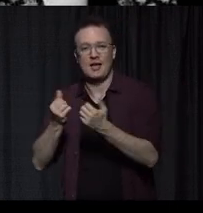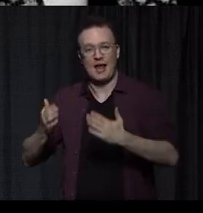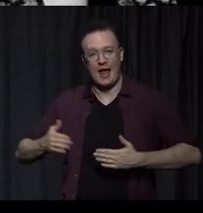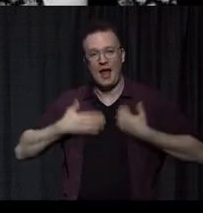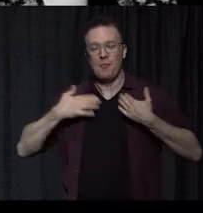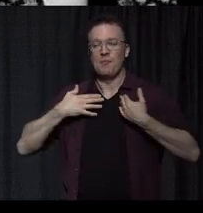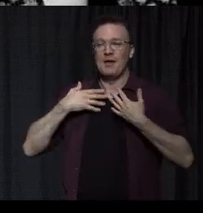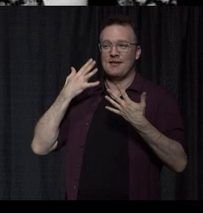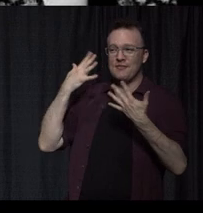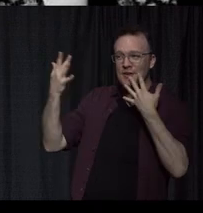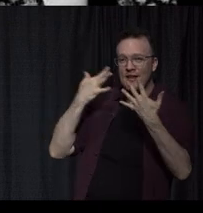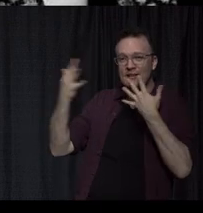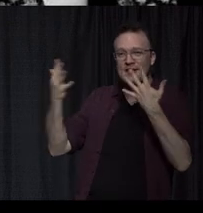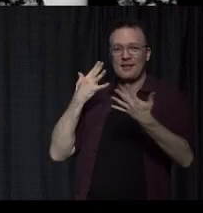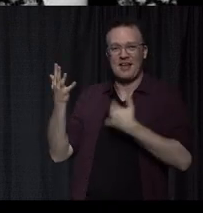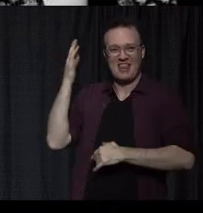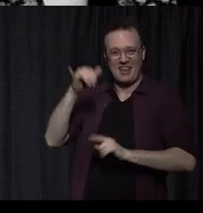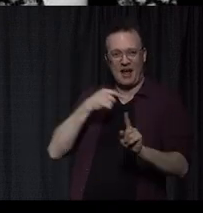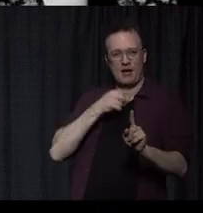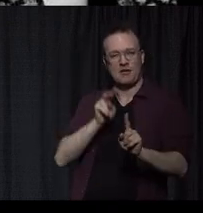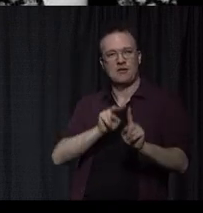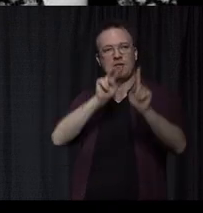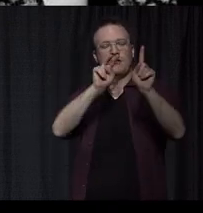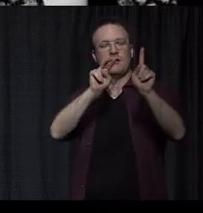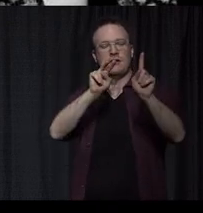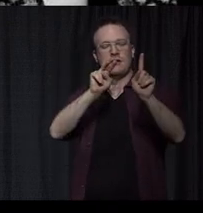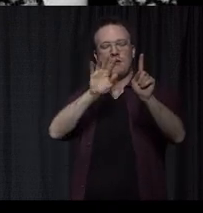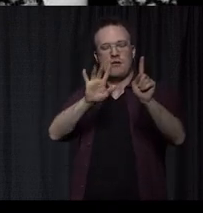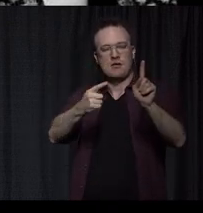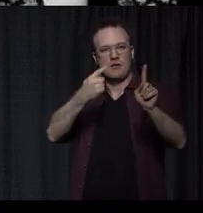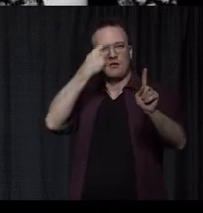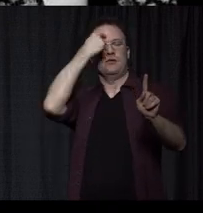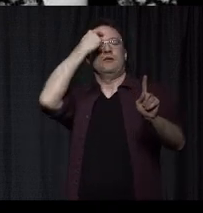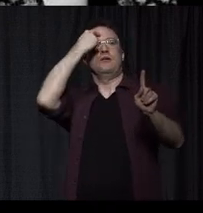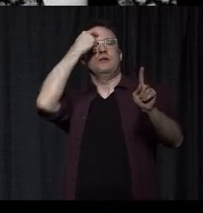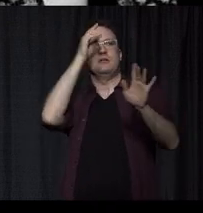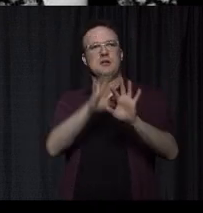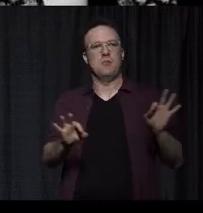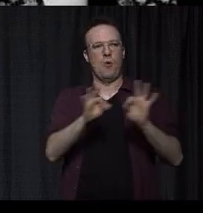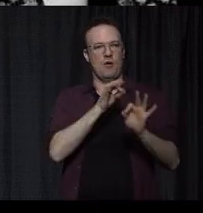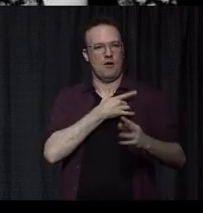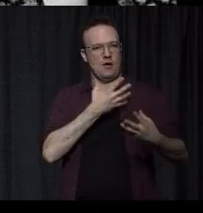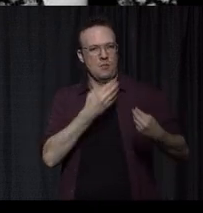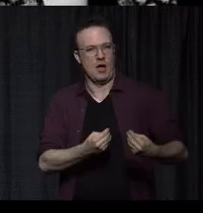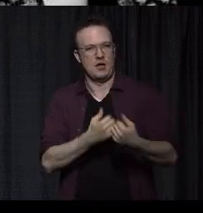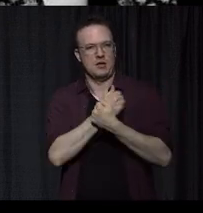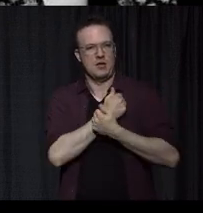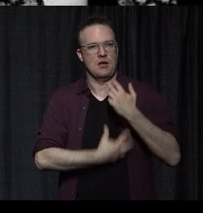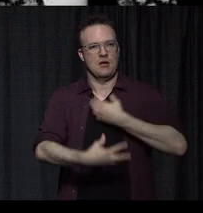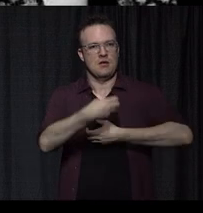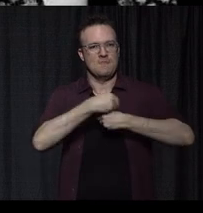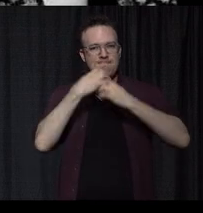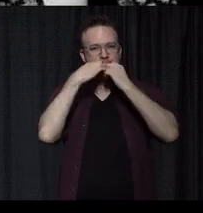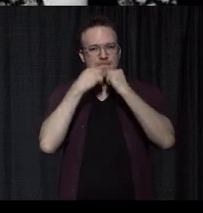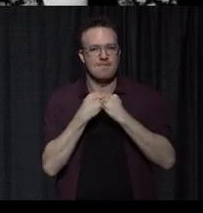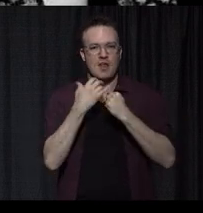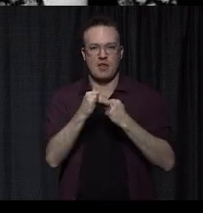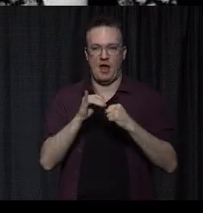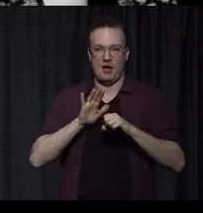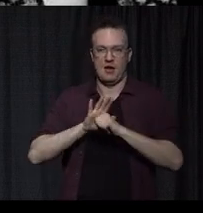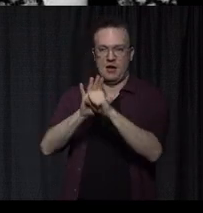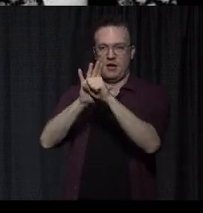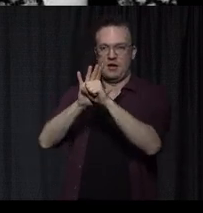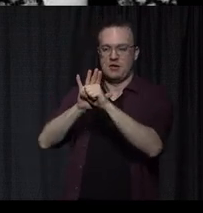world. He brought home to me that holding on to our compassion and love can also be a deliberate act